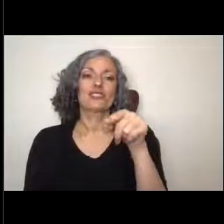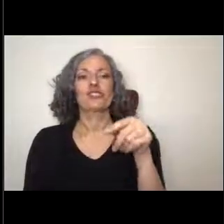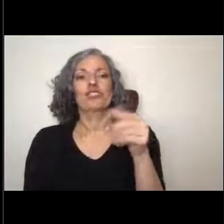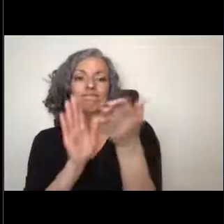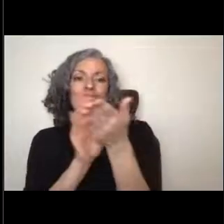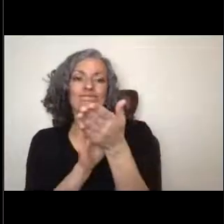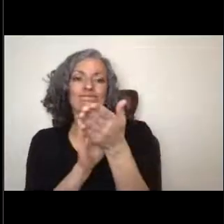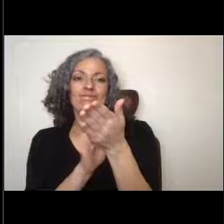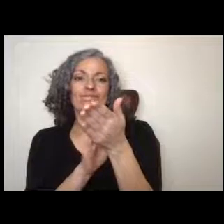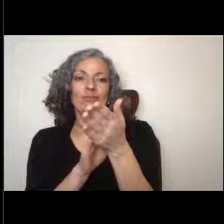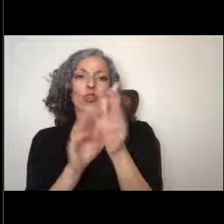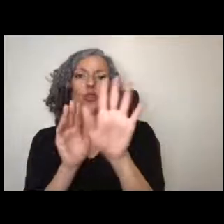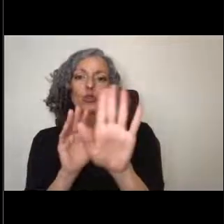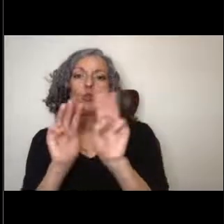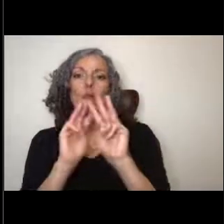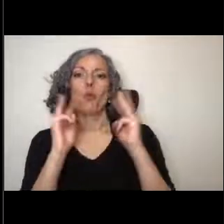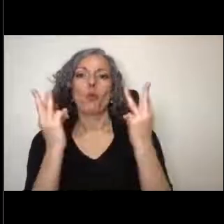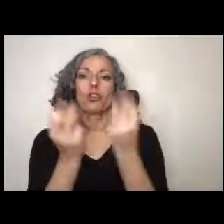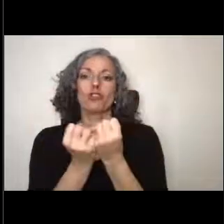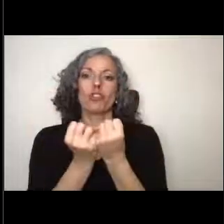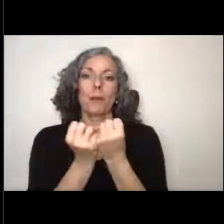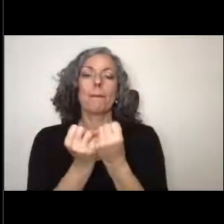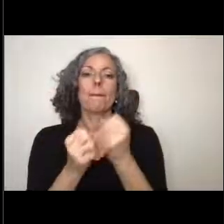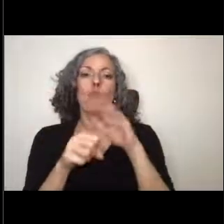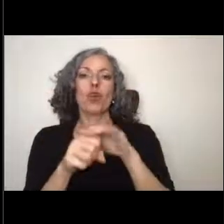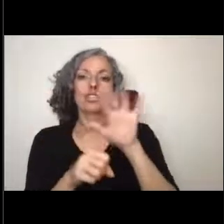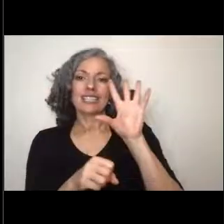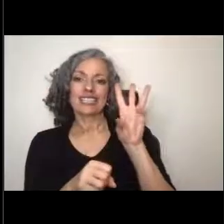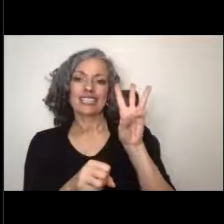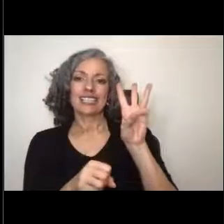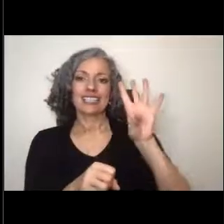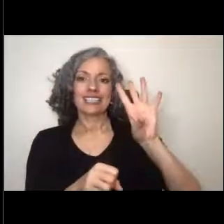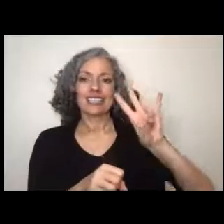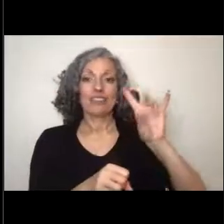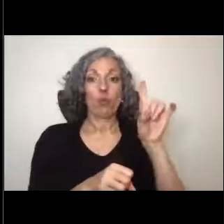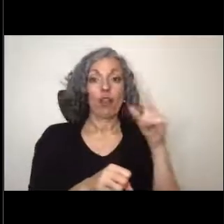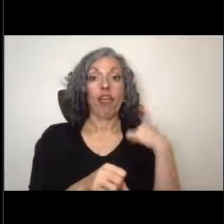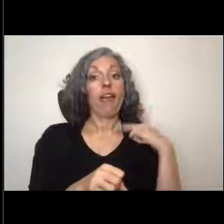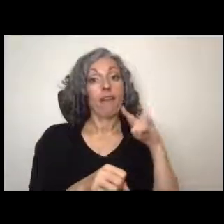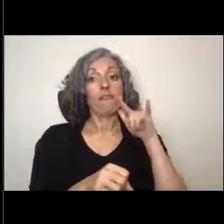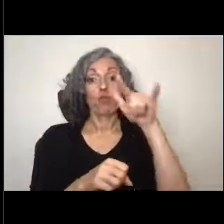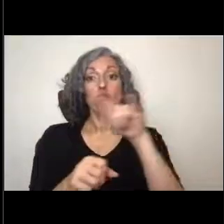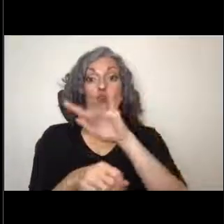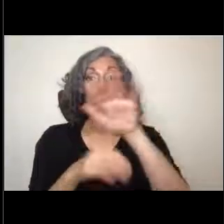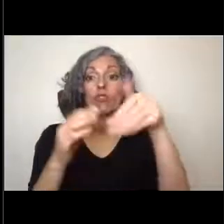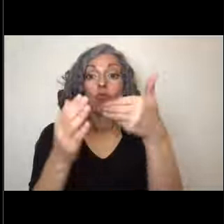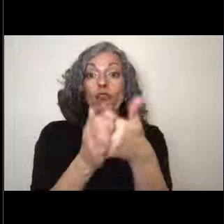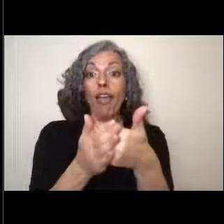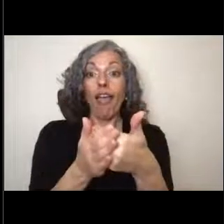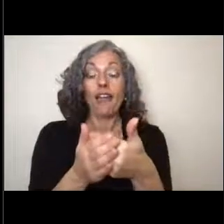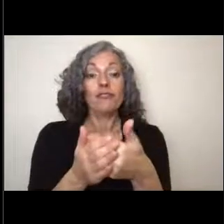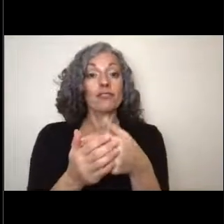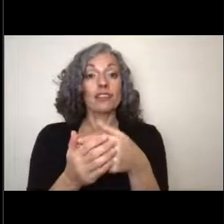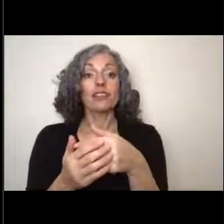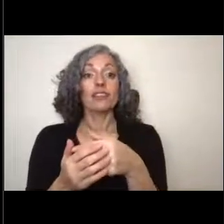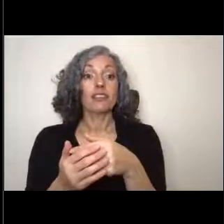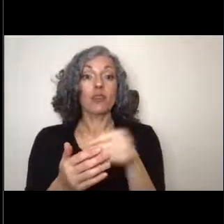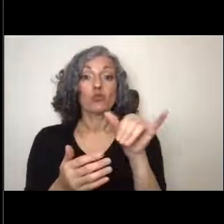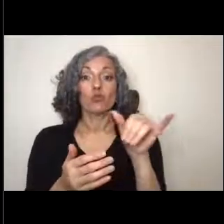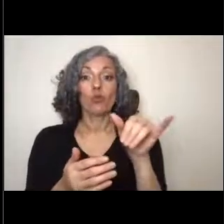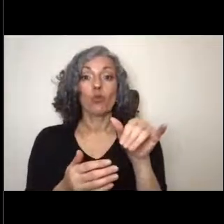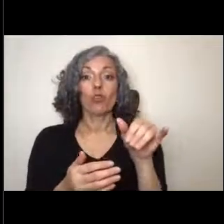on the workshop that you had on 671. I flew up for it, and Senator Newman was also there for it,